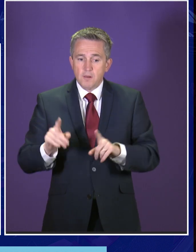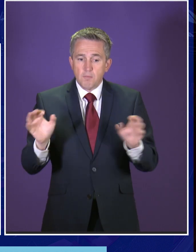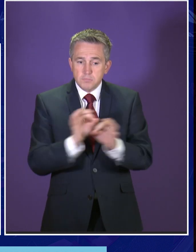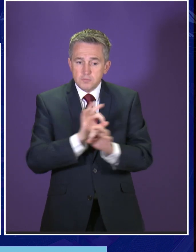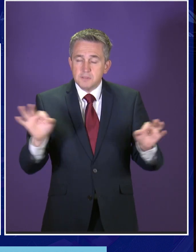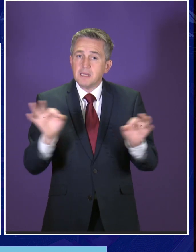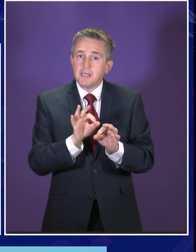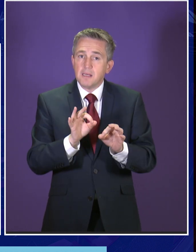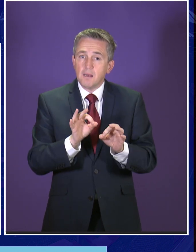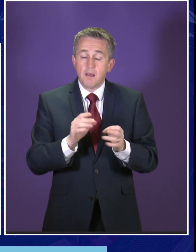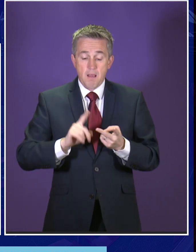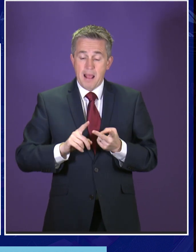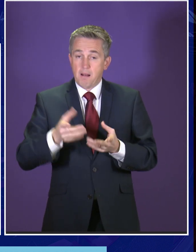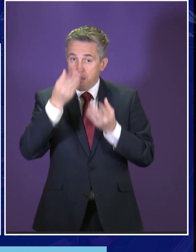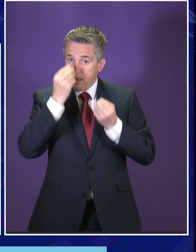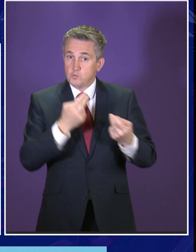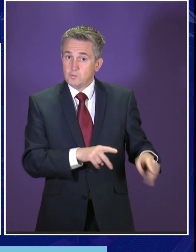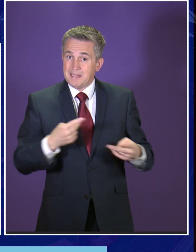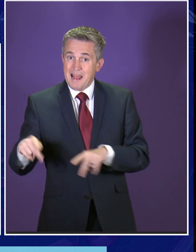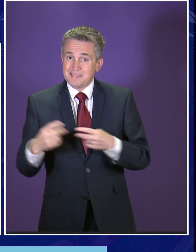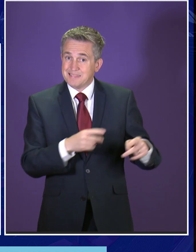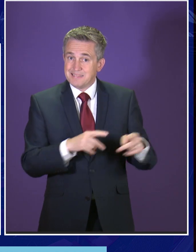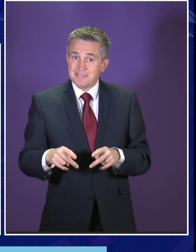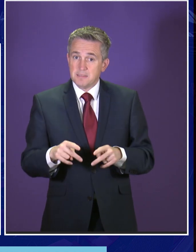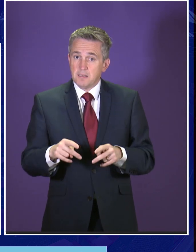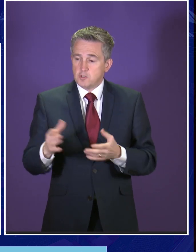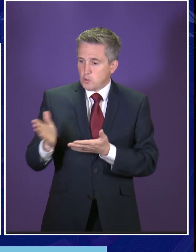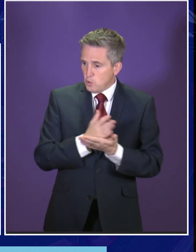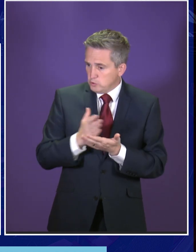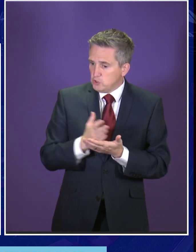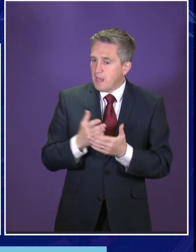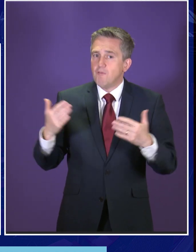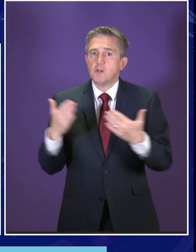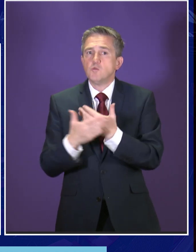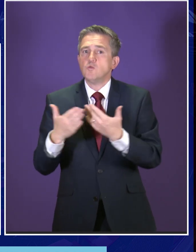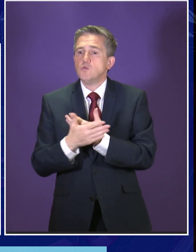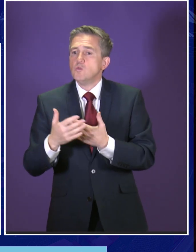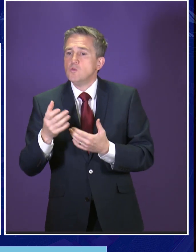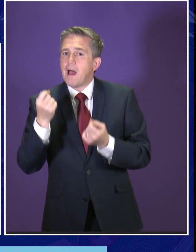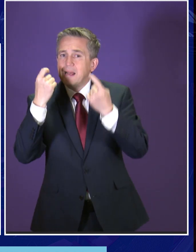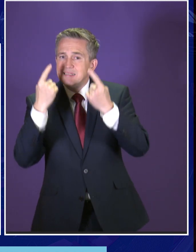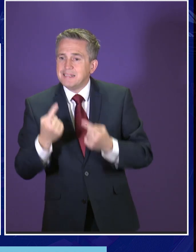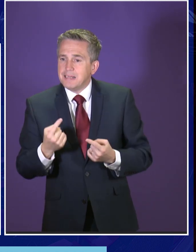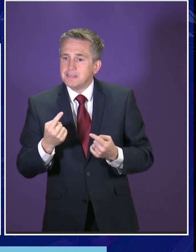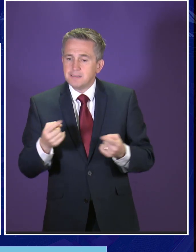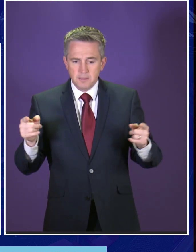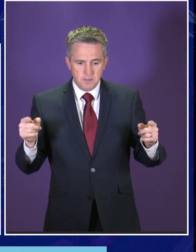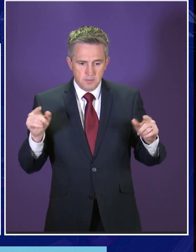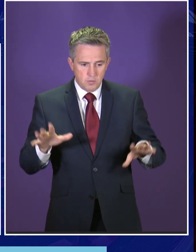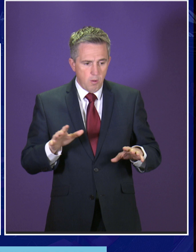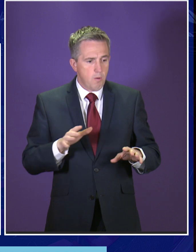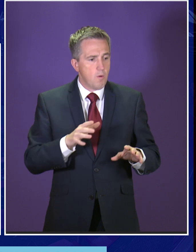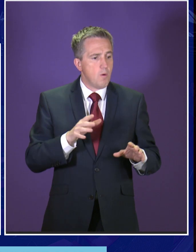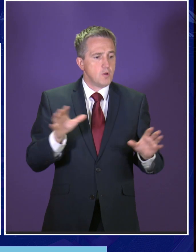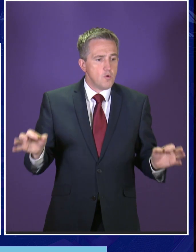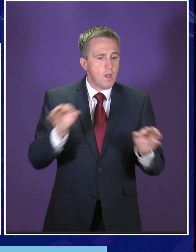the musicians will learn to dance. So it's a kind of moving across to things which you don't normally do to encounter the other rather than yourself